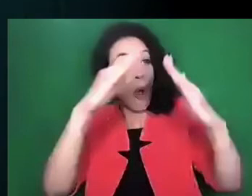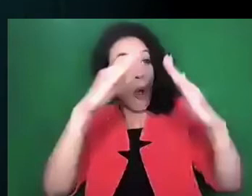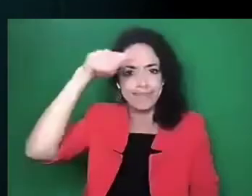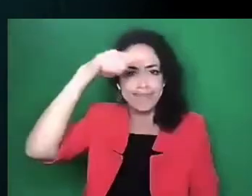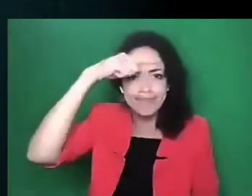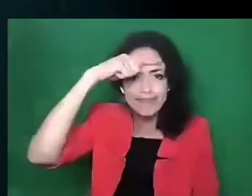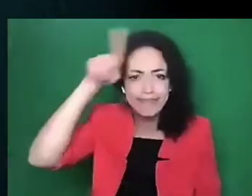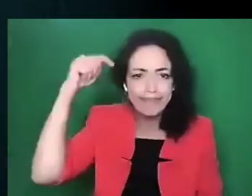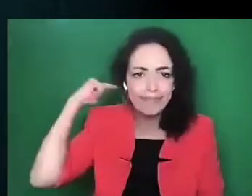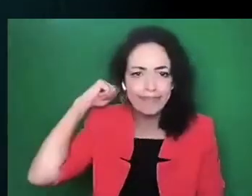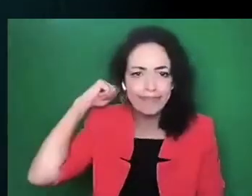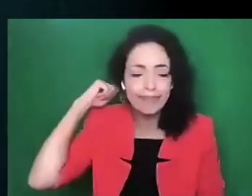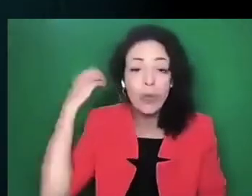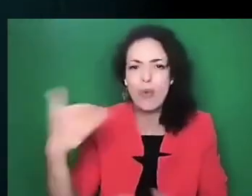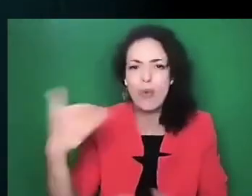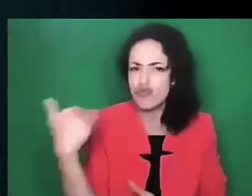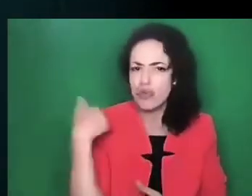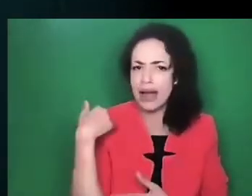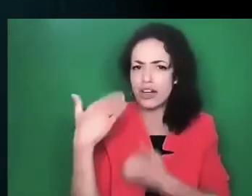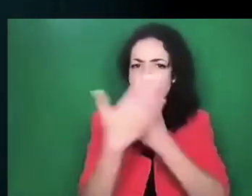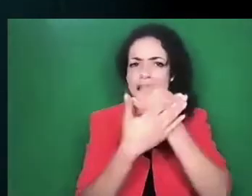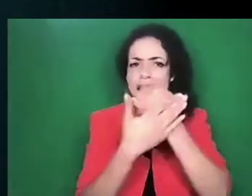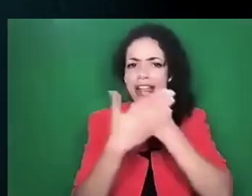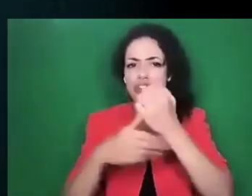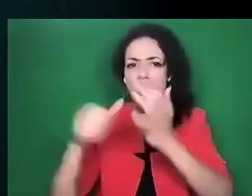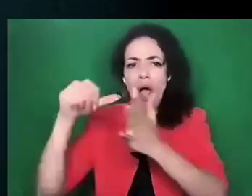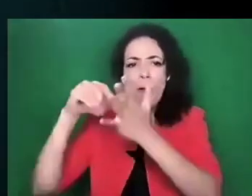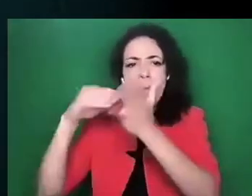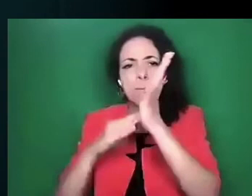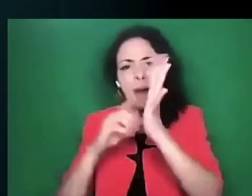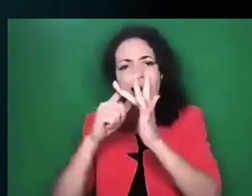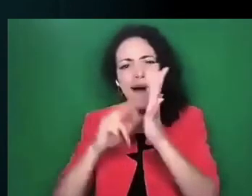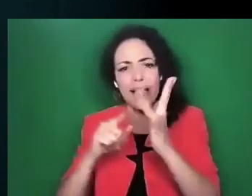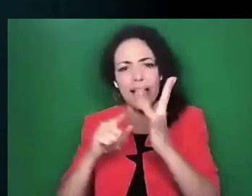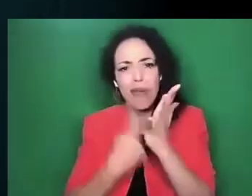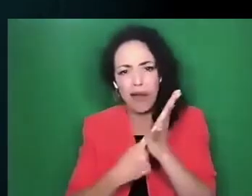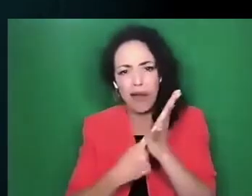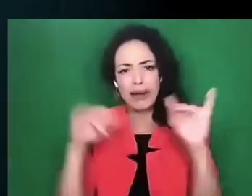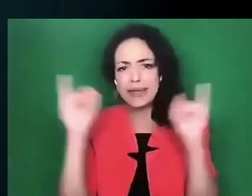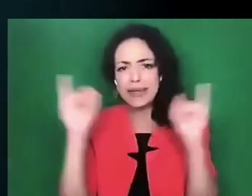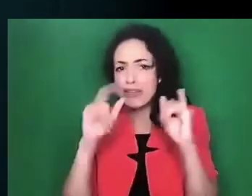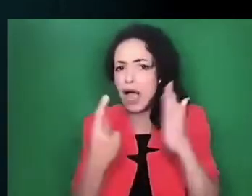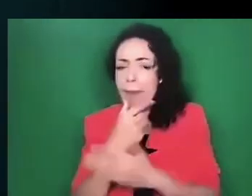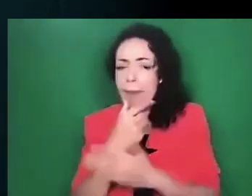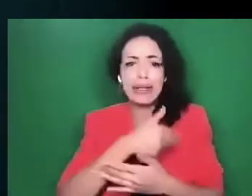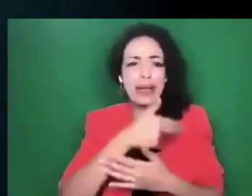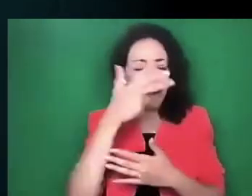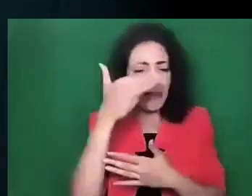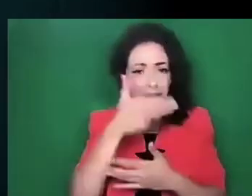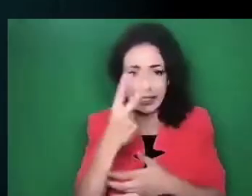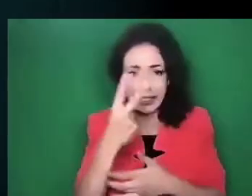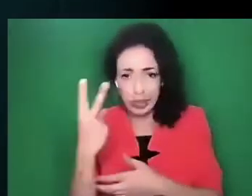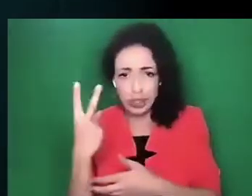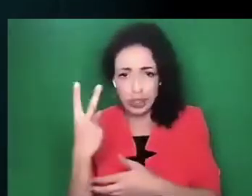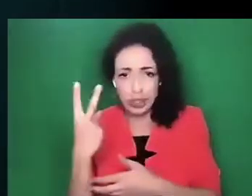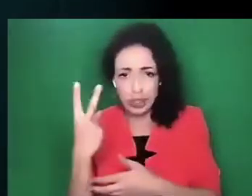catastrophe that happened in 1922 and more displacements that followed in the upcoming years